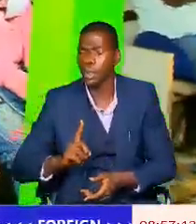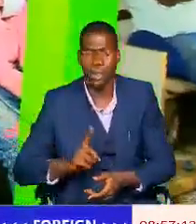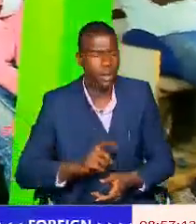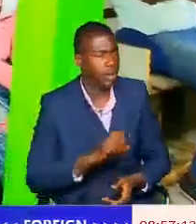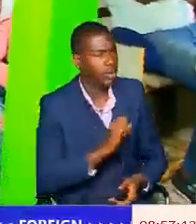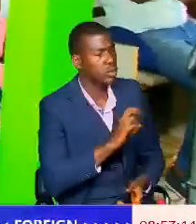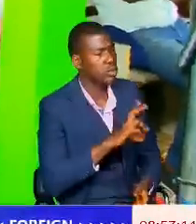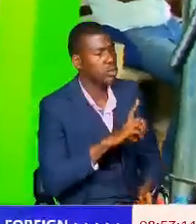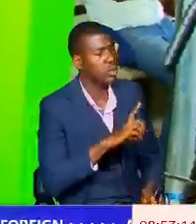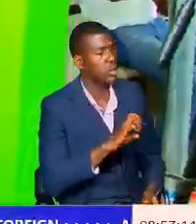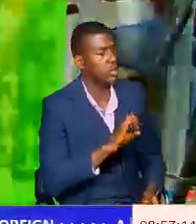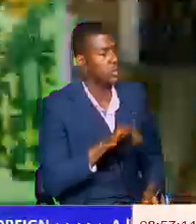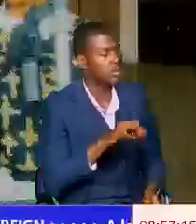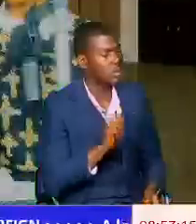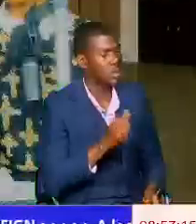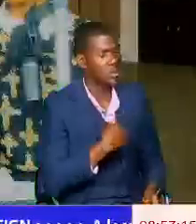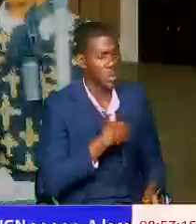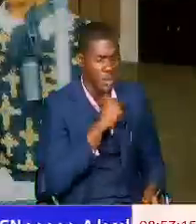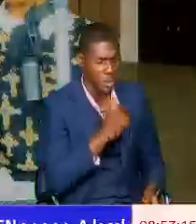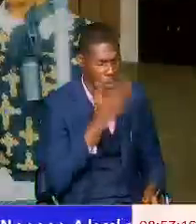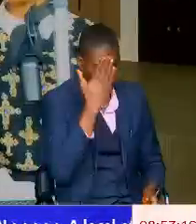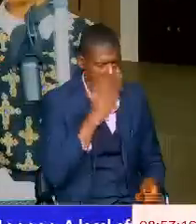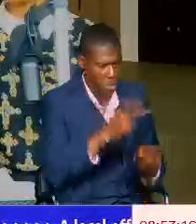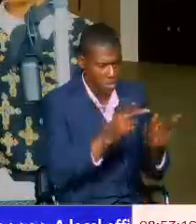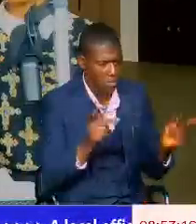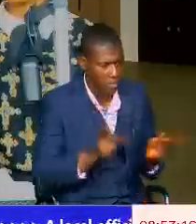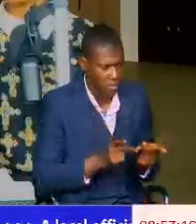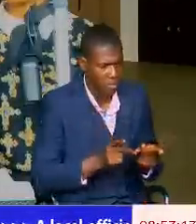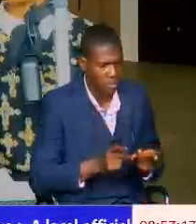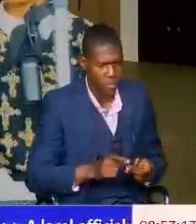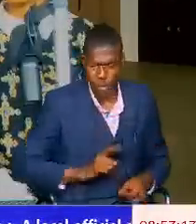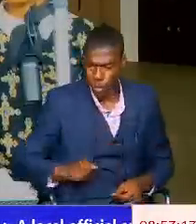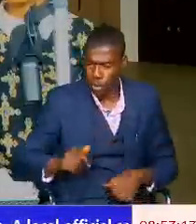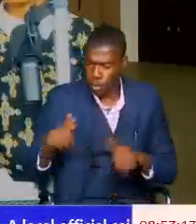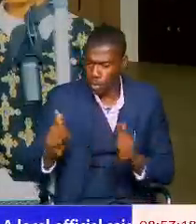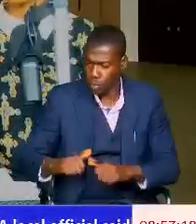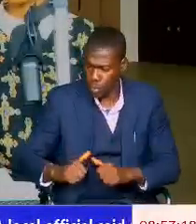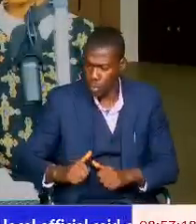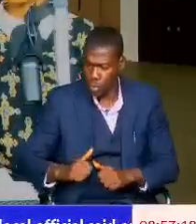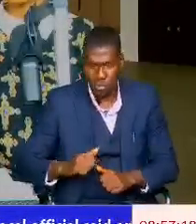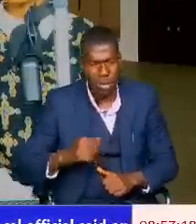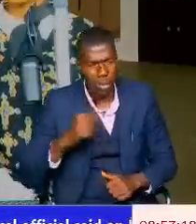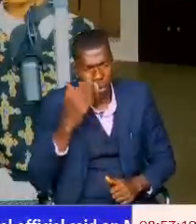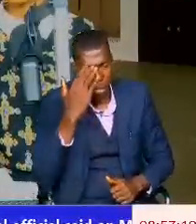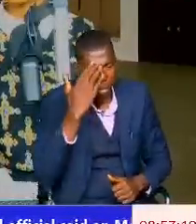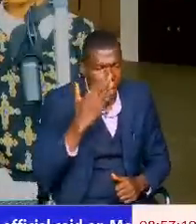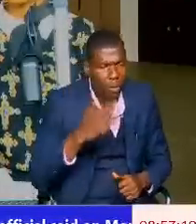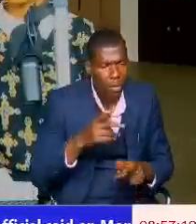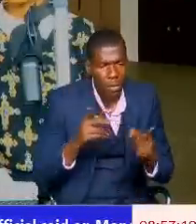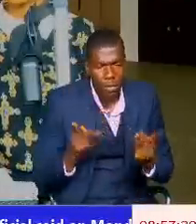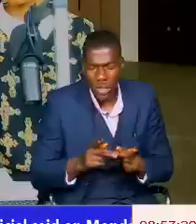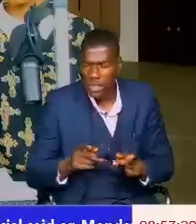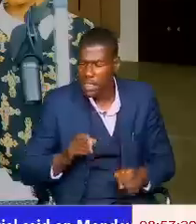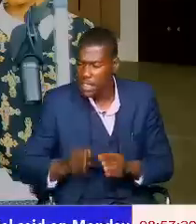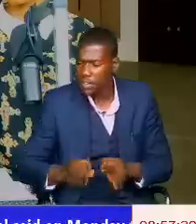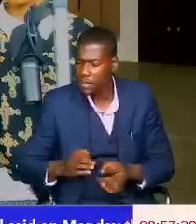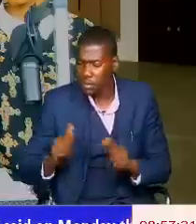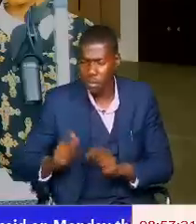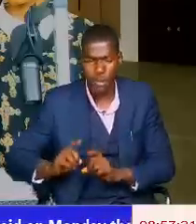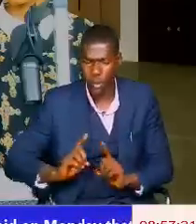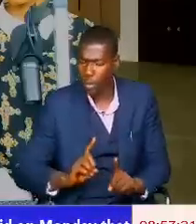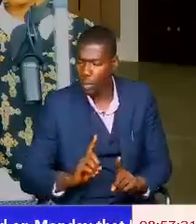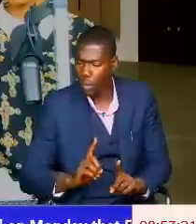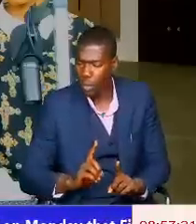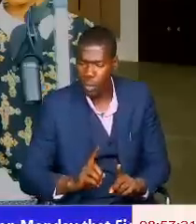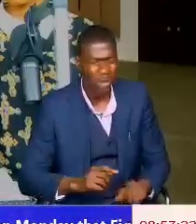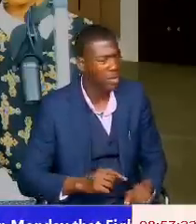I don't know the precise place. But you feel locate the place if they carry I you. I can't remember the place. Yeah? I can't remember the place